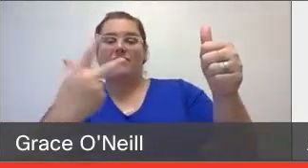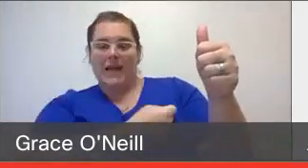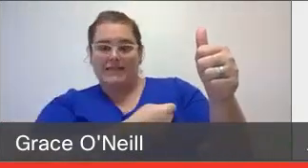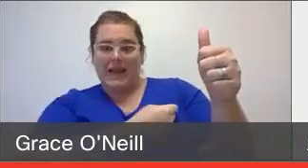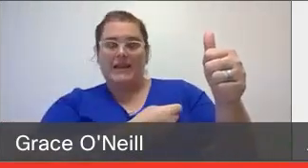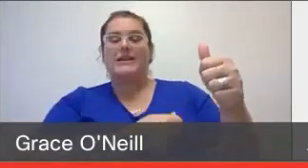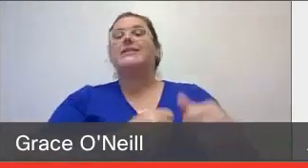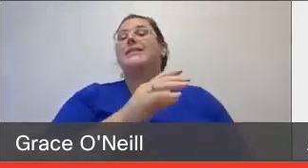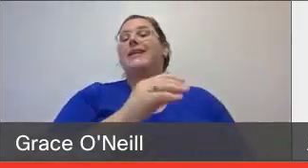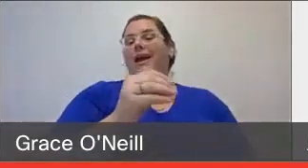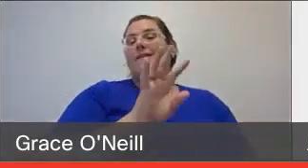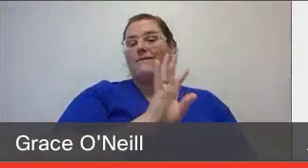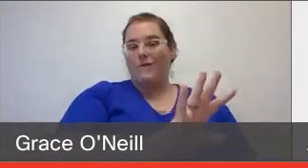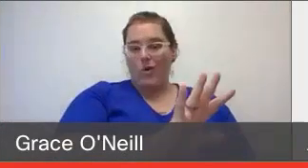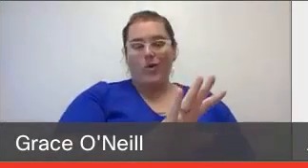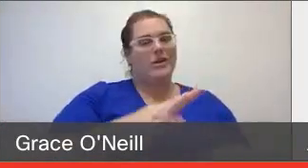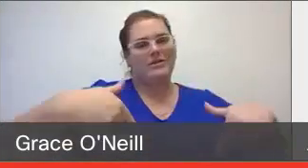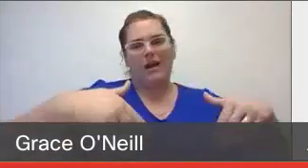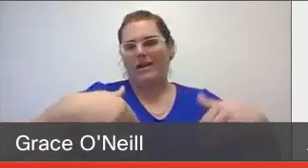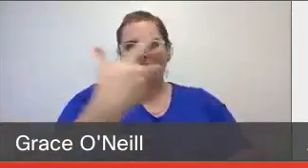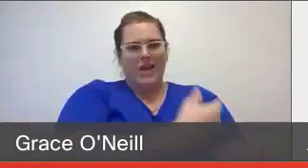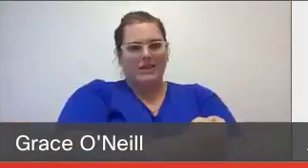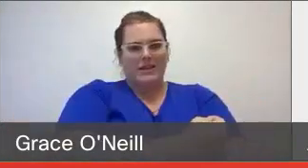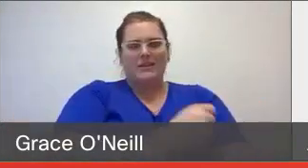in their natural homes.